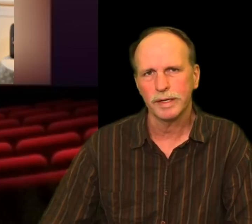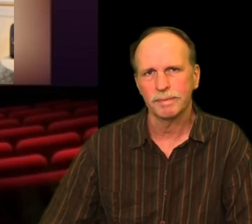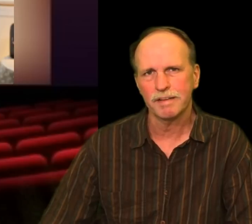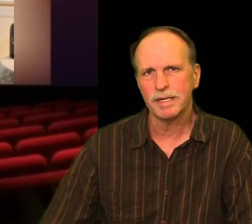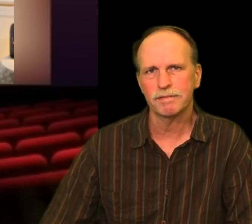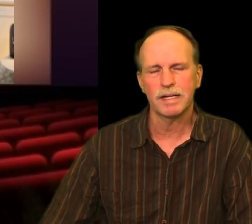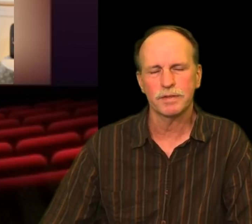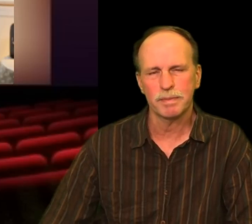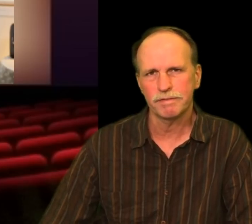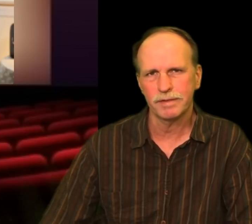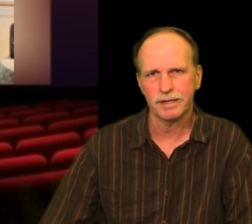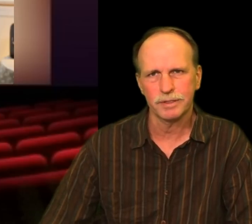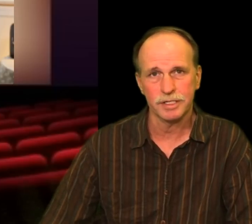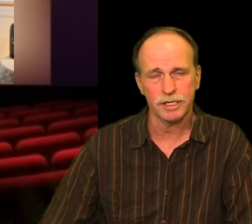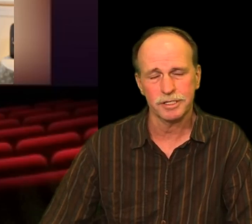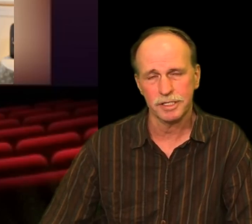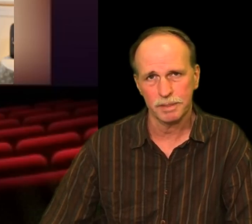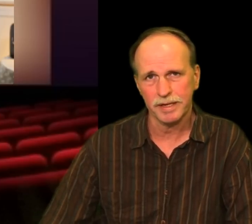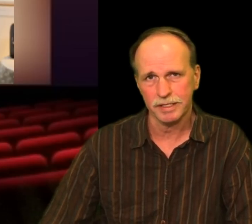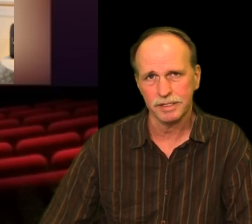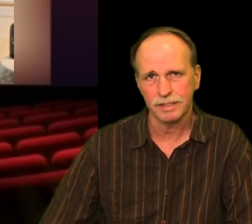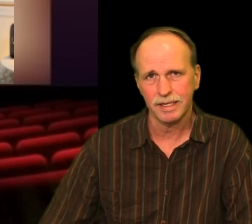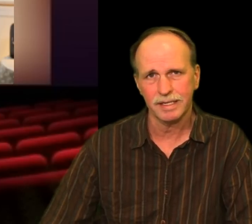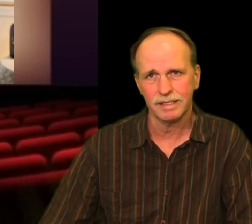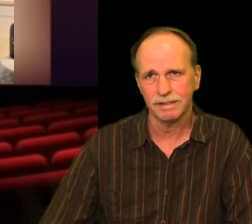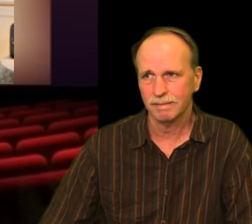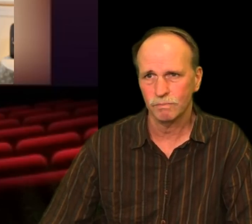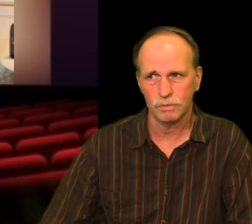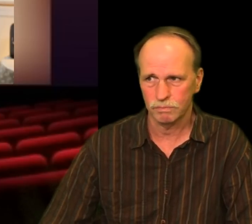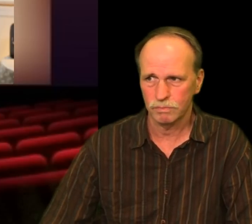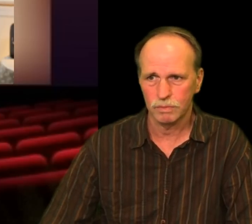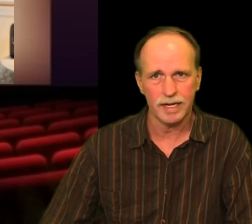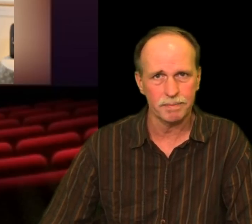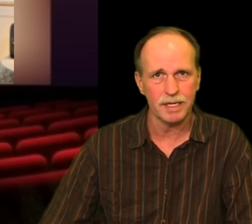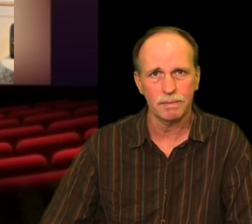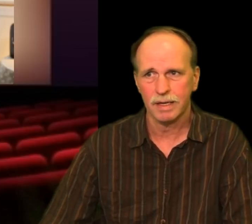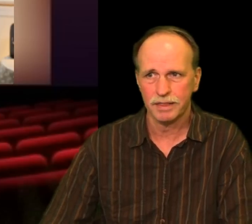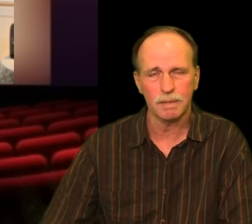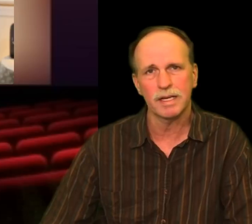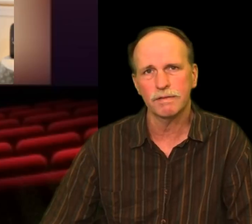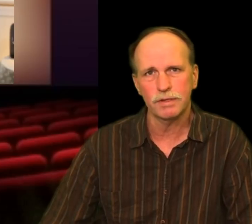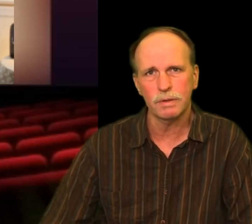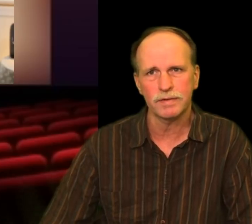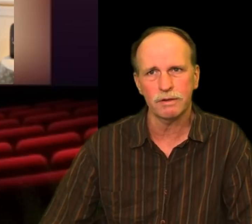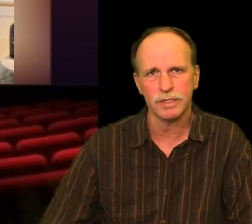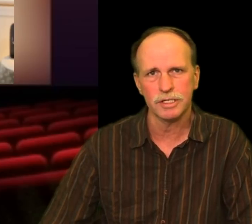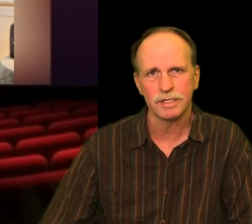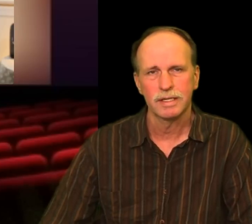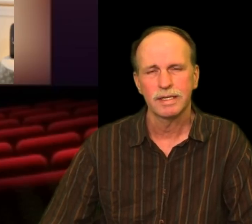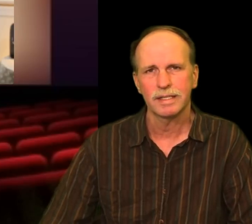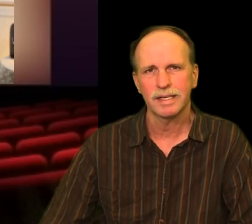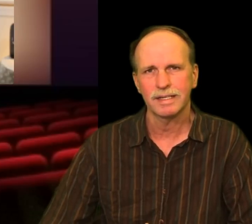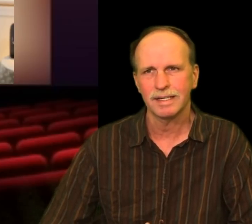interesting point. I've been involved in many flat earth discussions and debates. And like me, I think many of you have